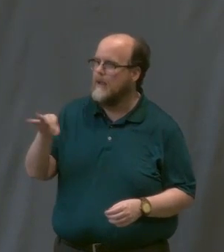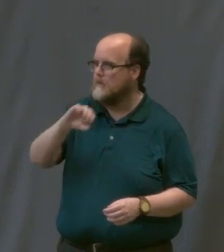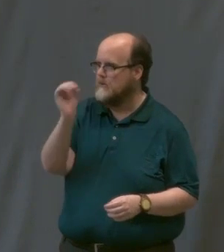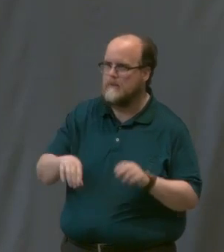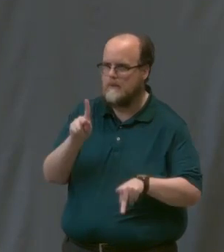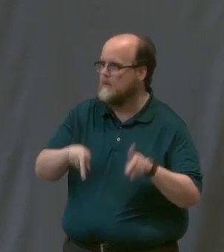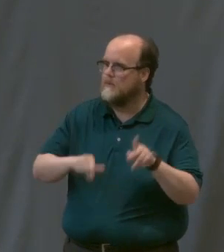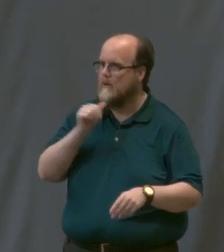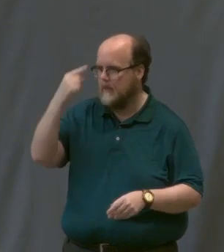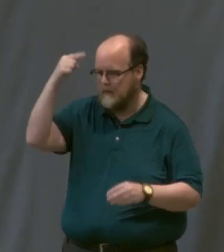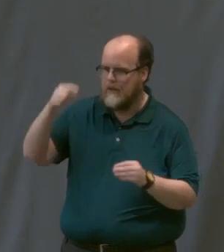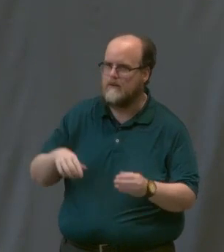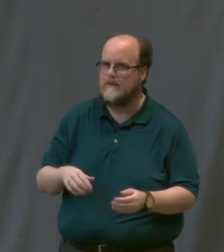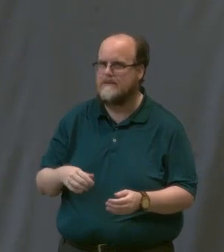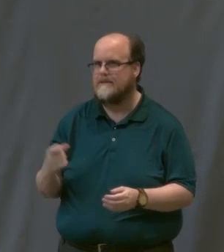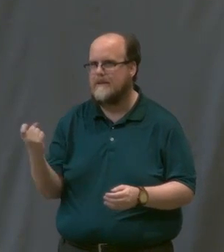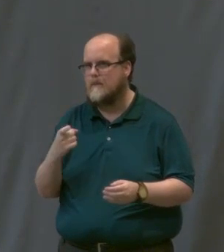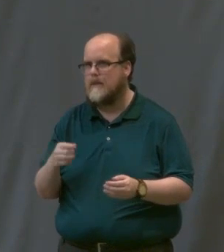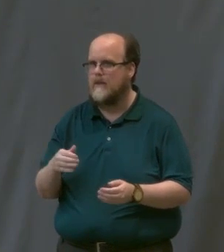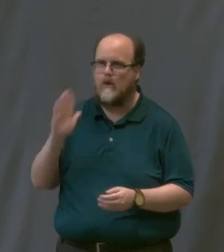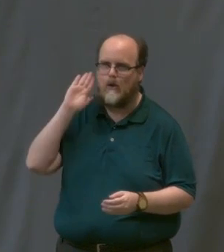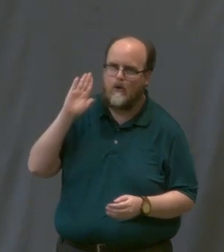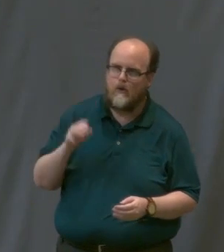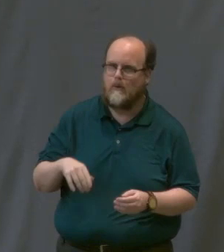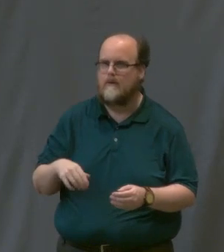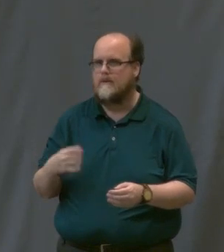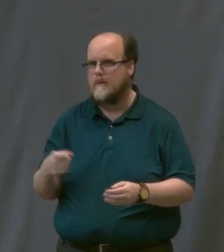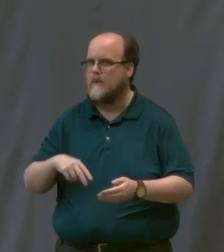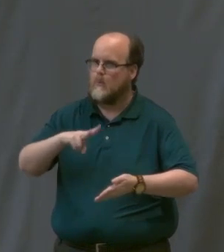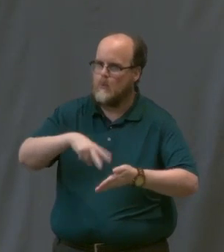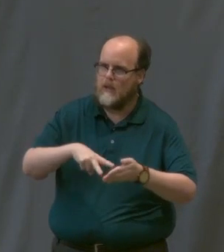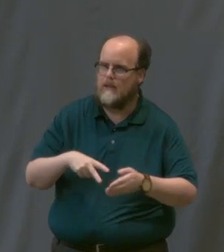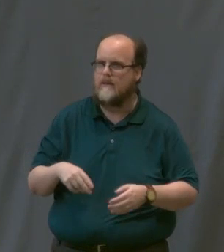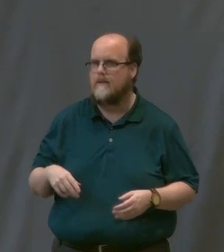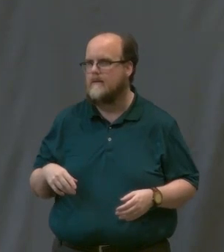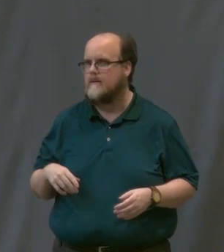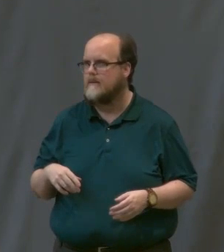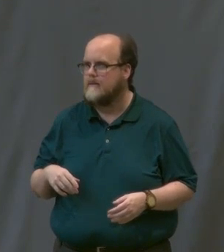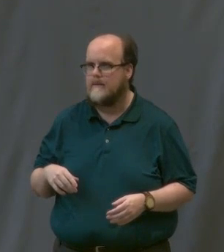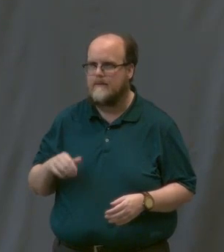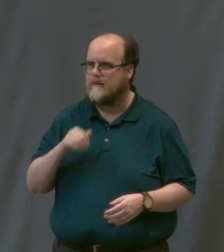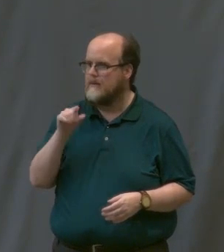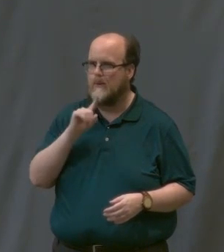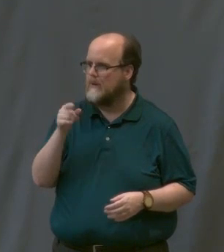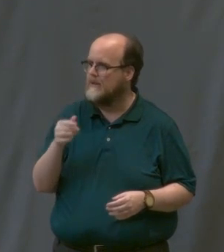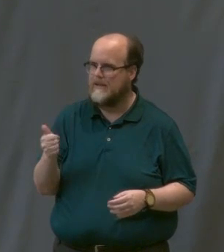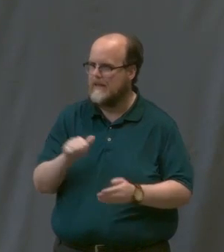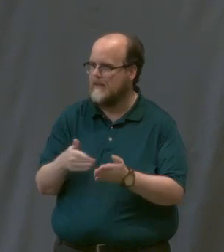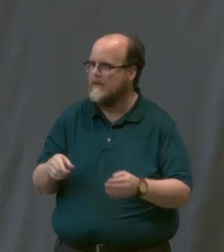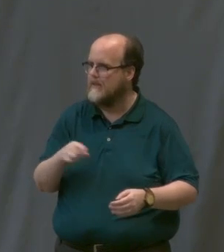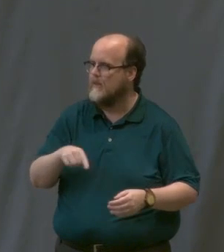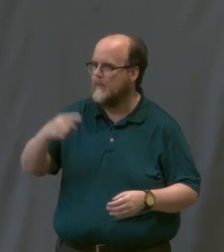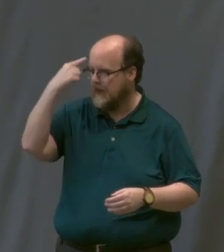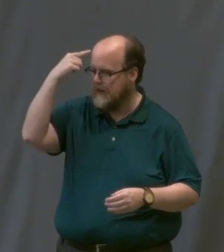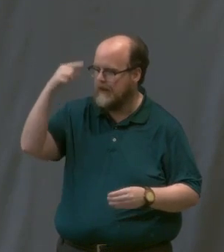just something they've heard, or something they've read, and it's not really anything that they're thinking